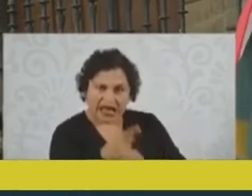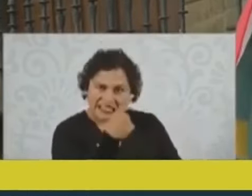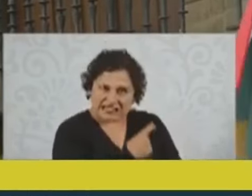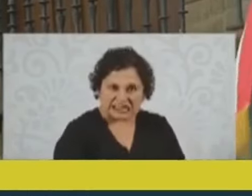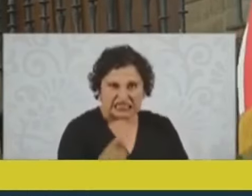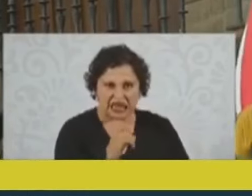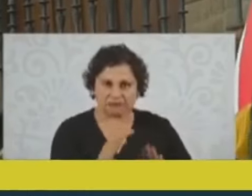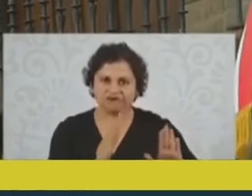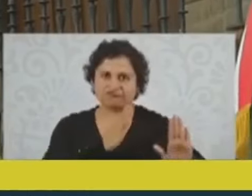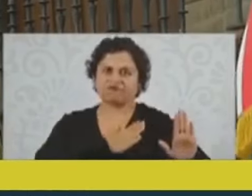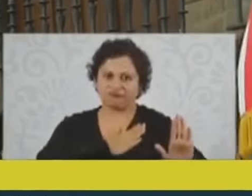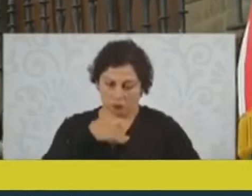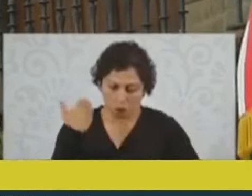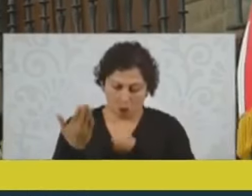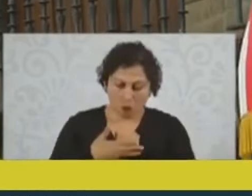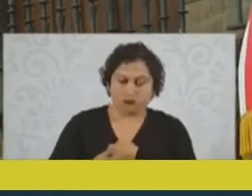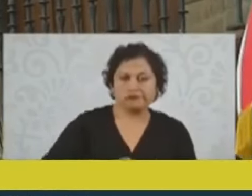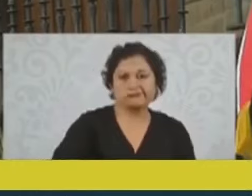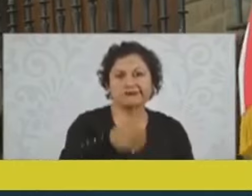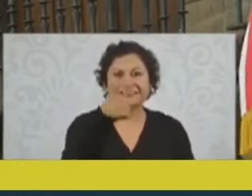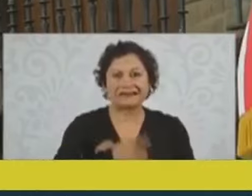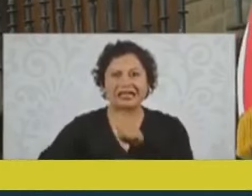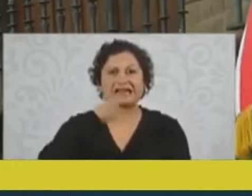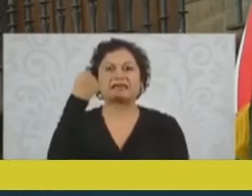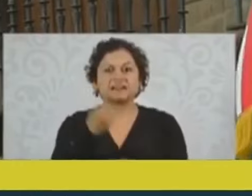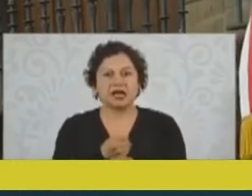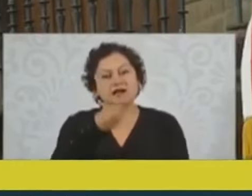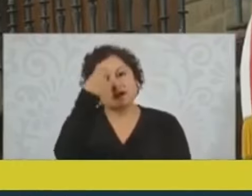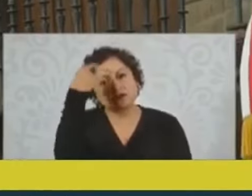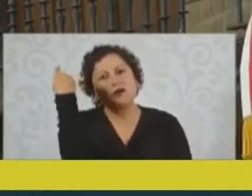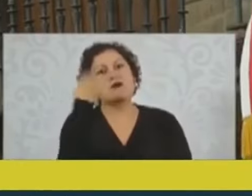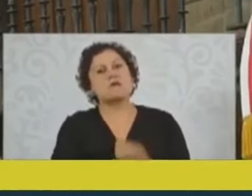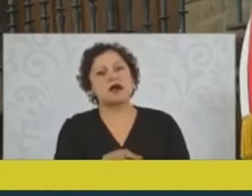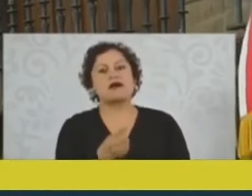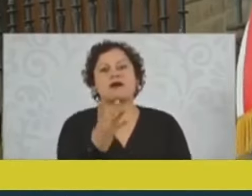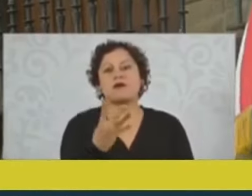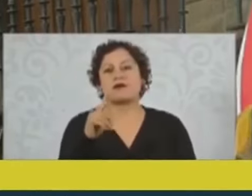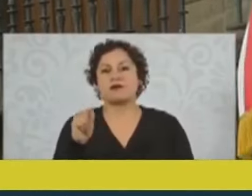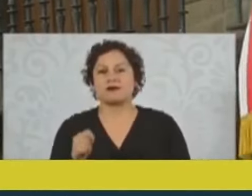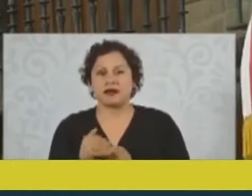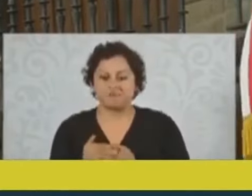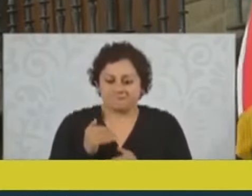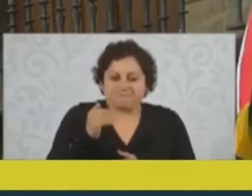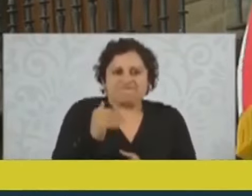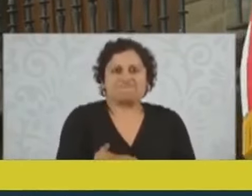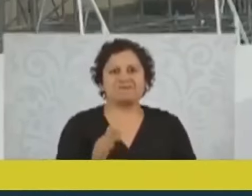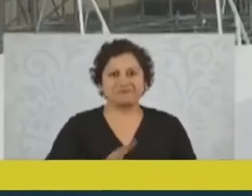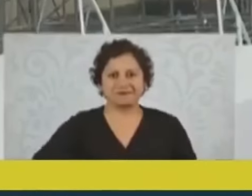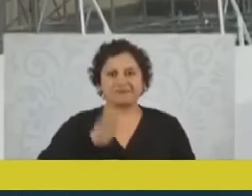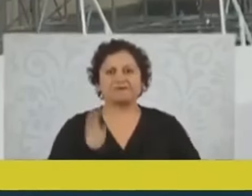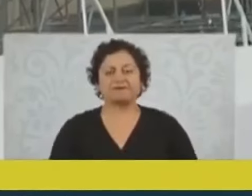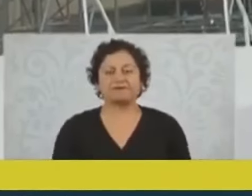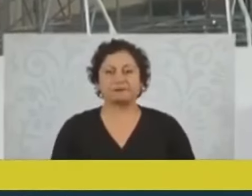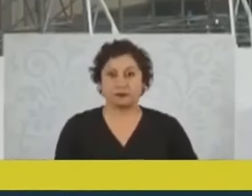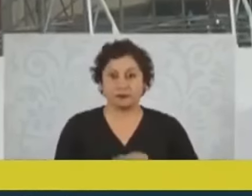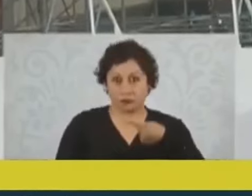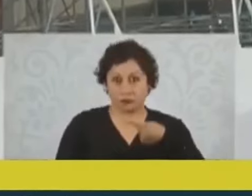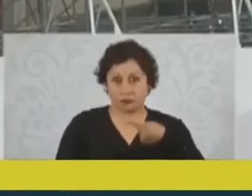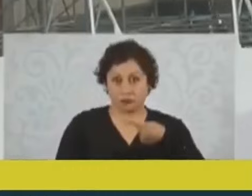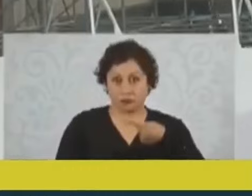100 points of commitment of the next 6 years of the second stage of the fourth